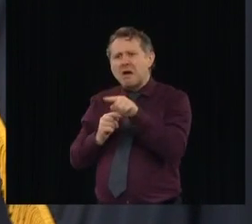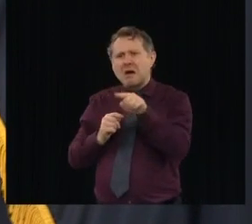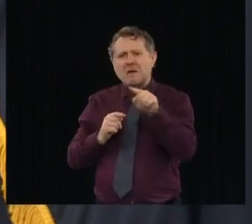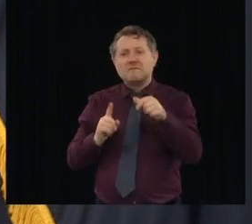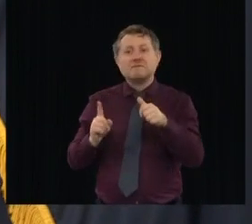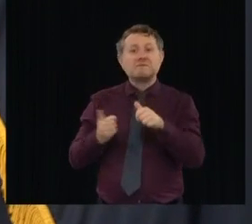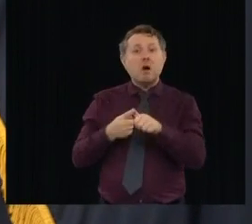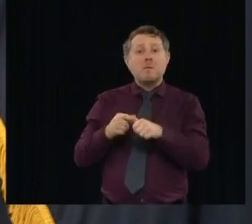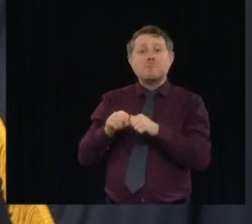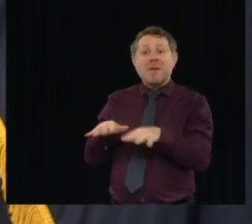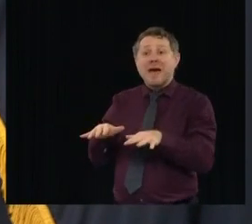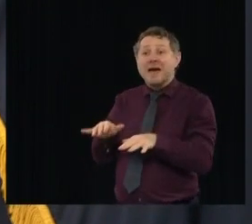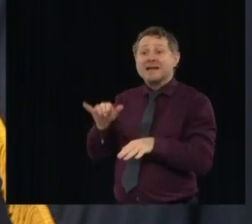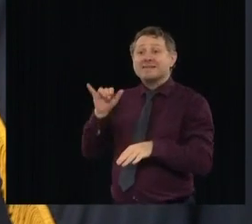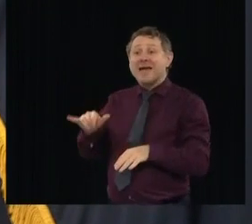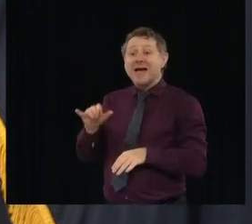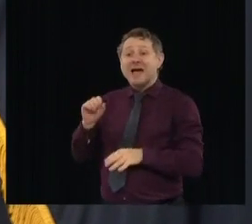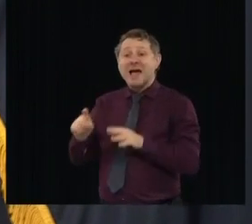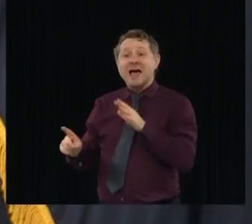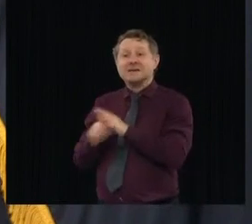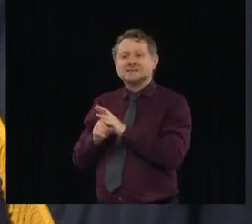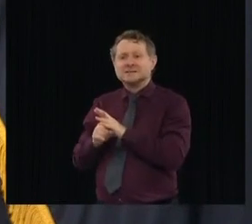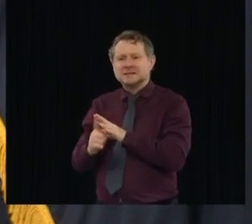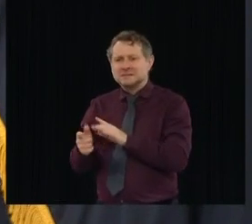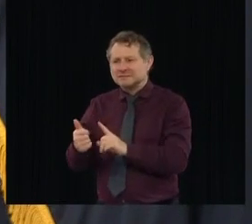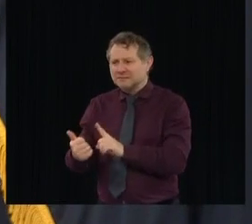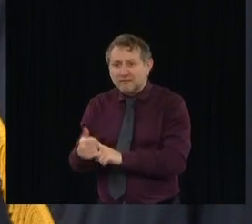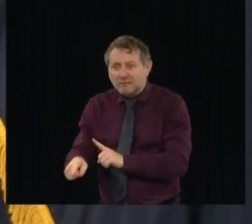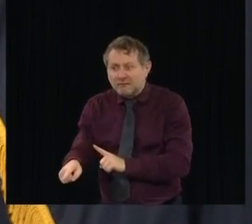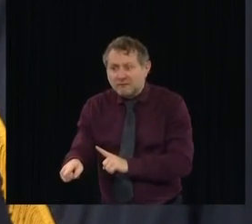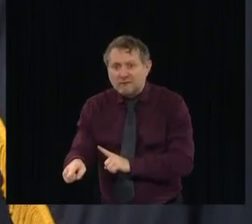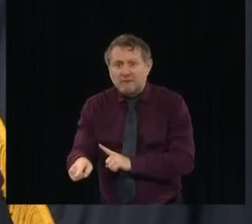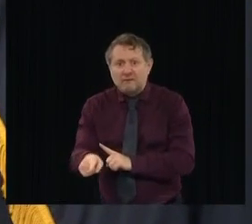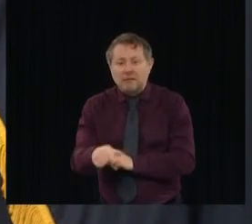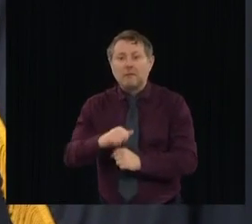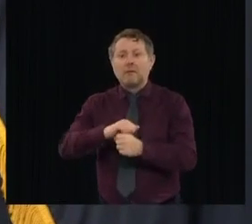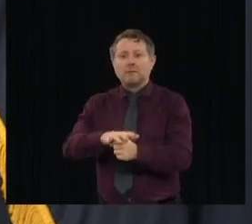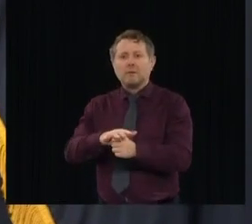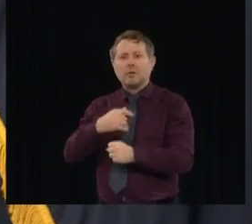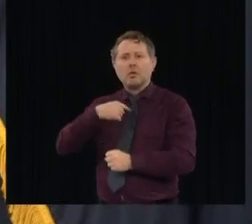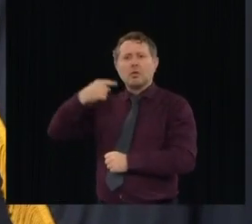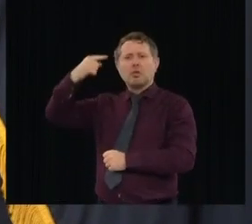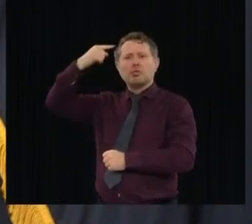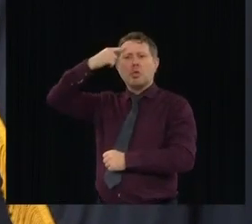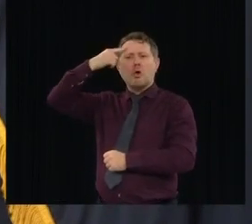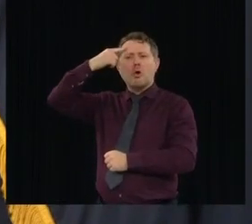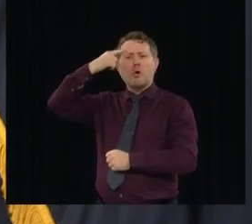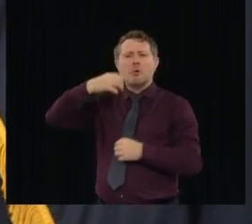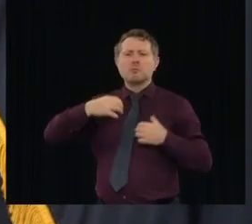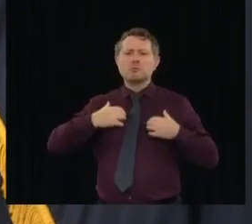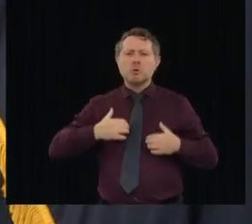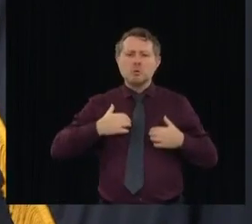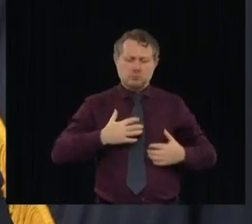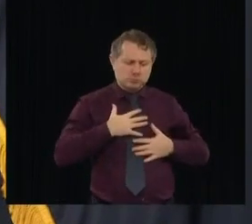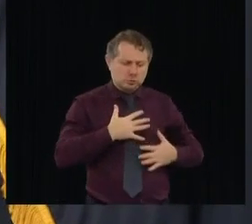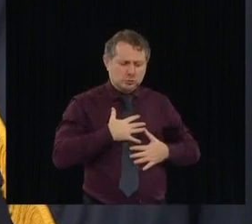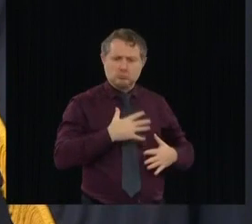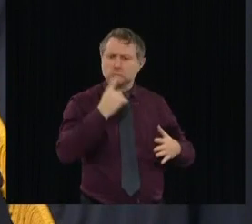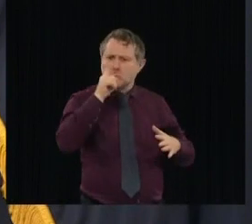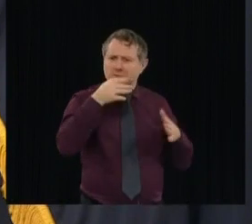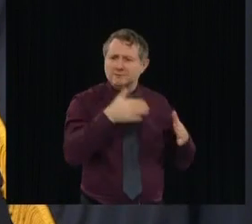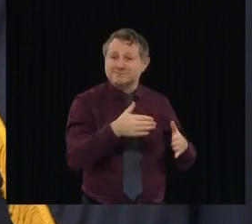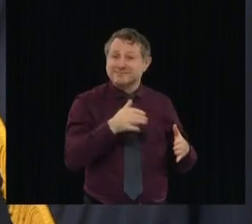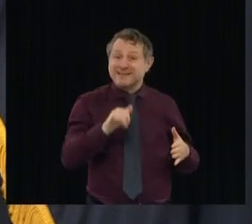presented, because COVID, they were all looking for respiratory illnesses. This is not a respiratory illness. This is